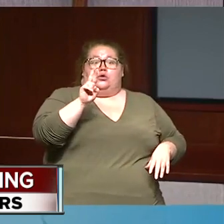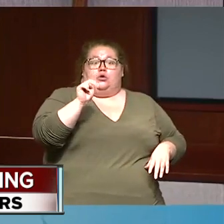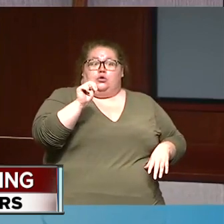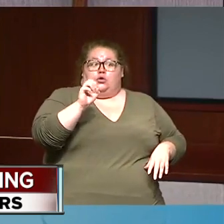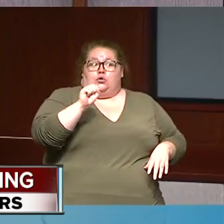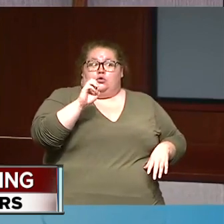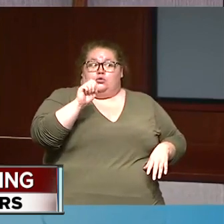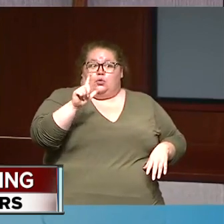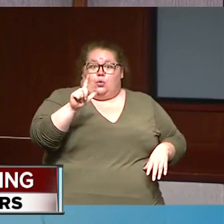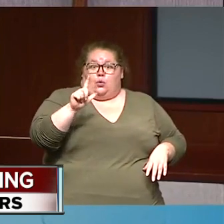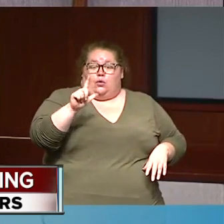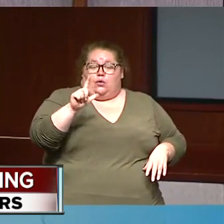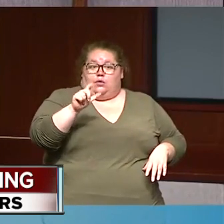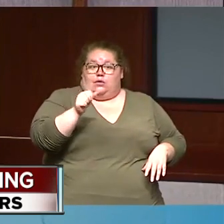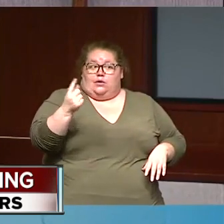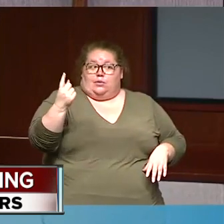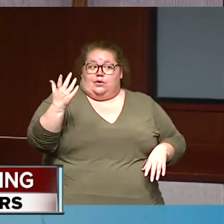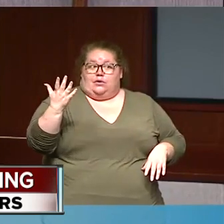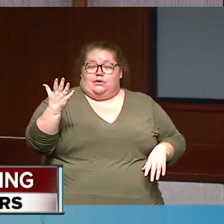line?